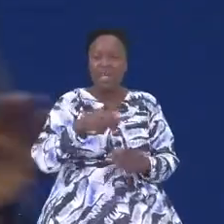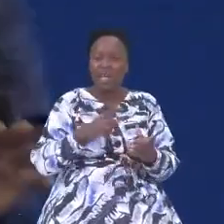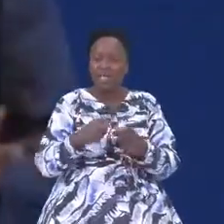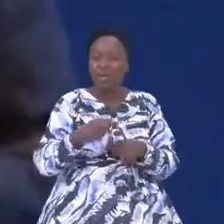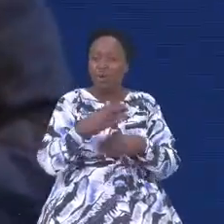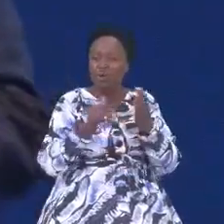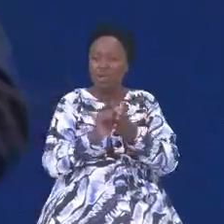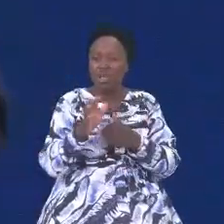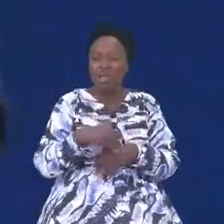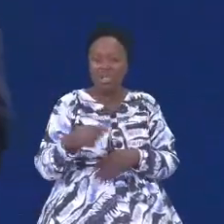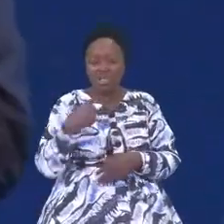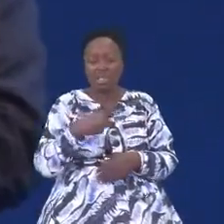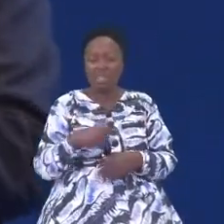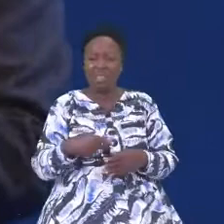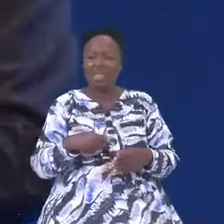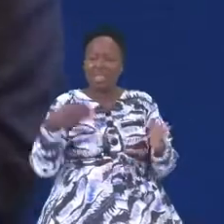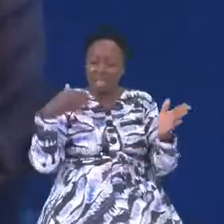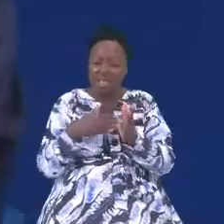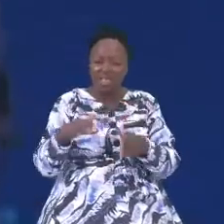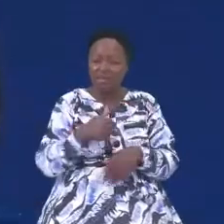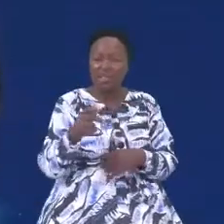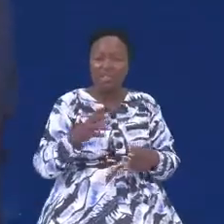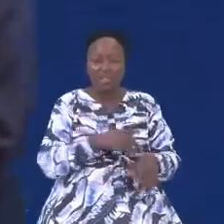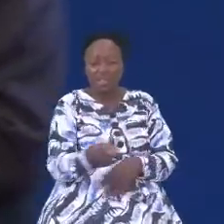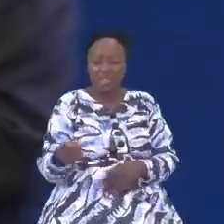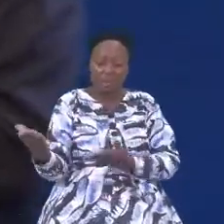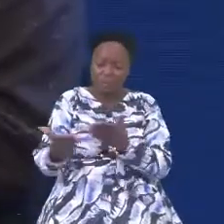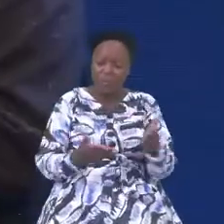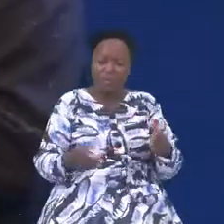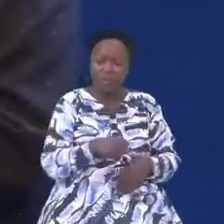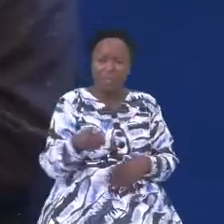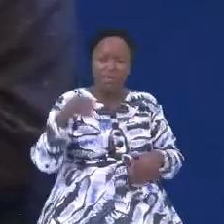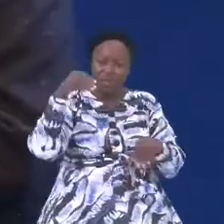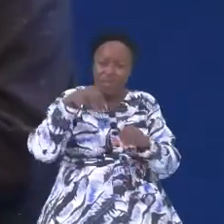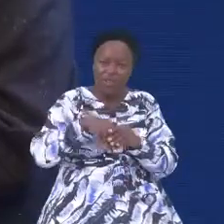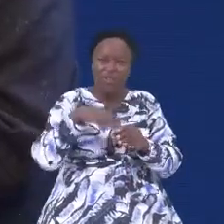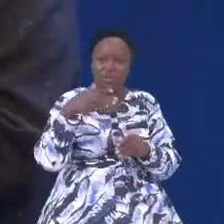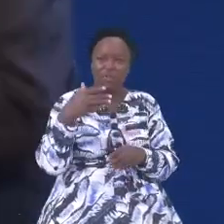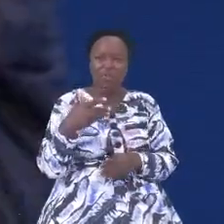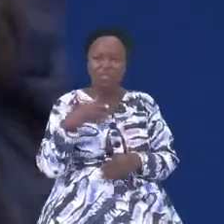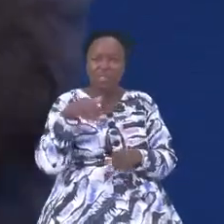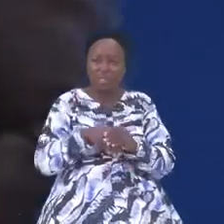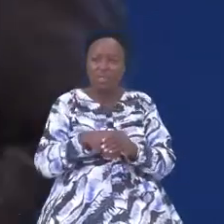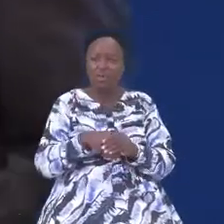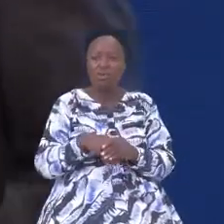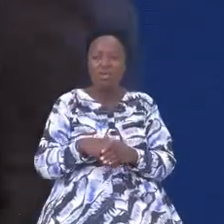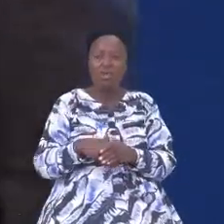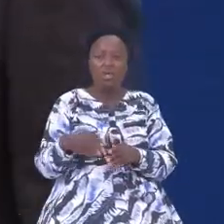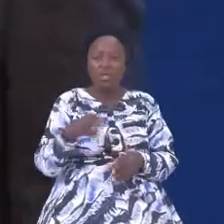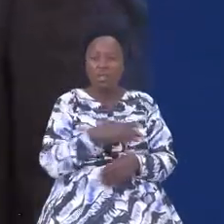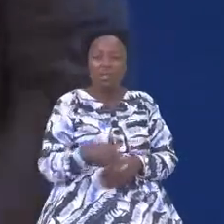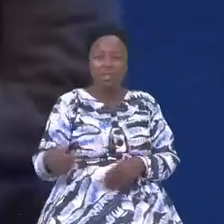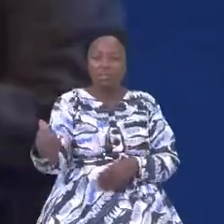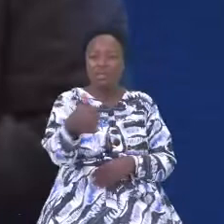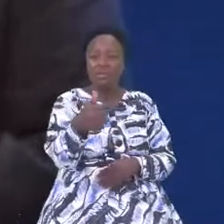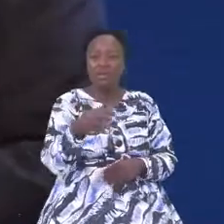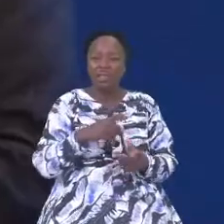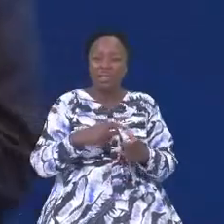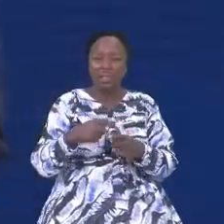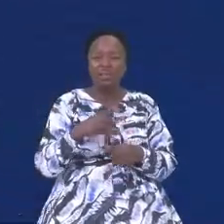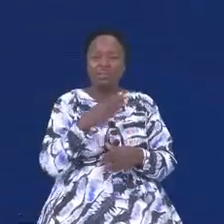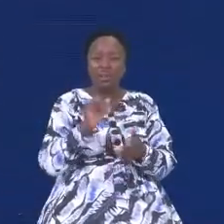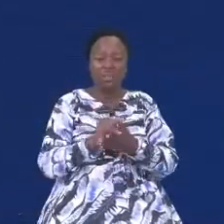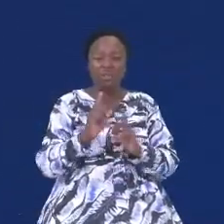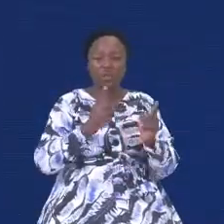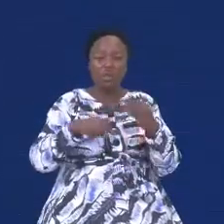they said, what brought them into the death they were talking about. Look at